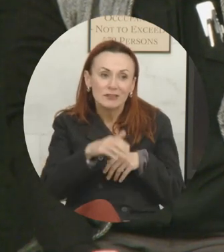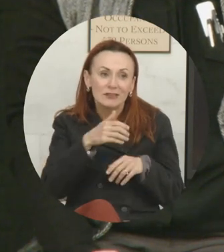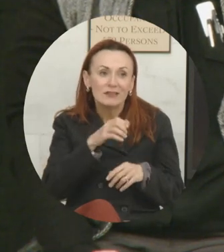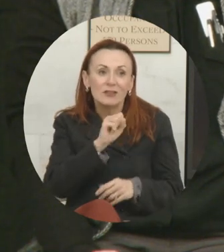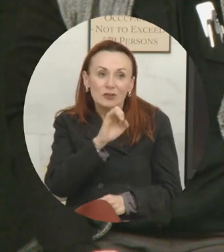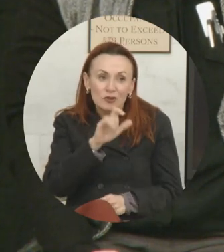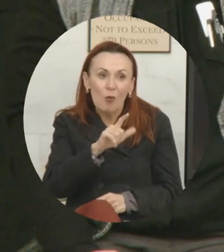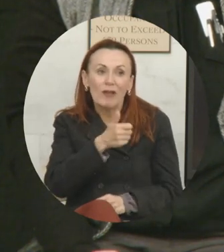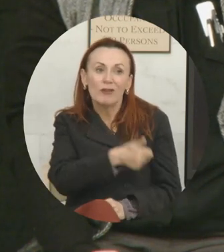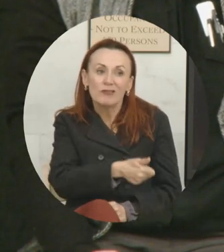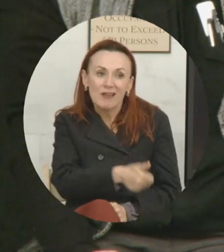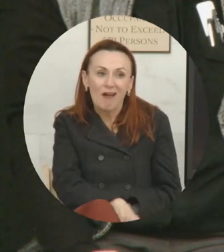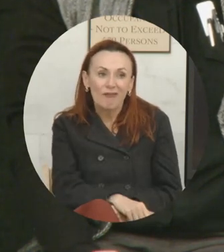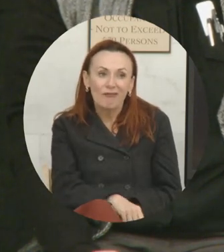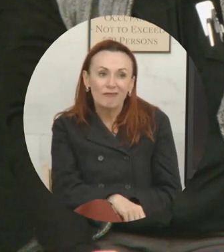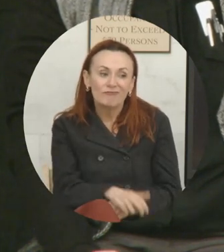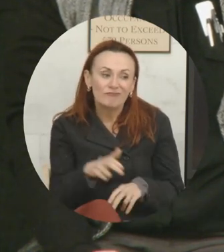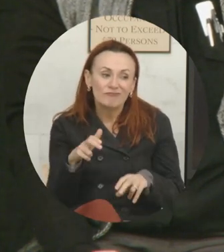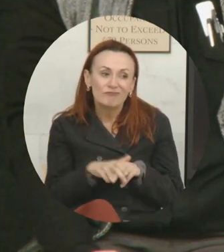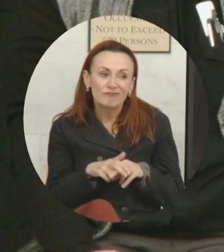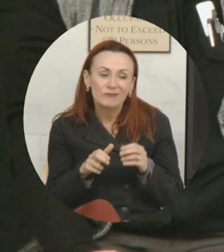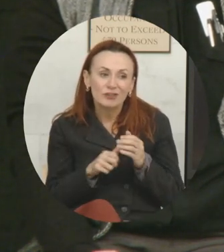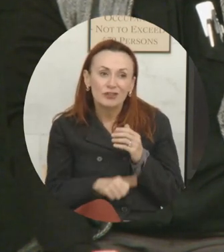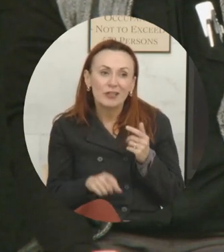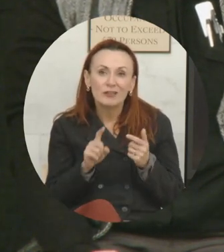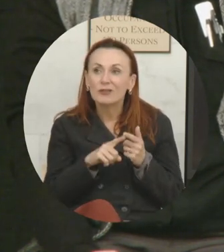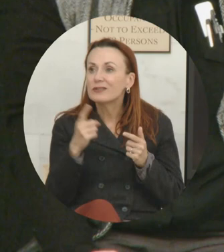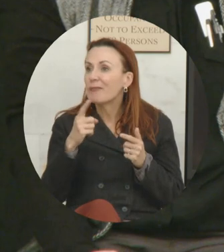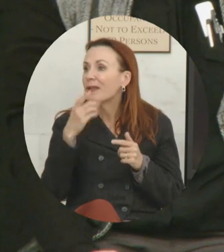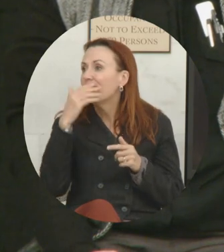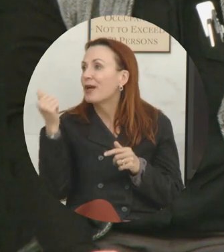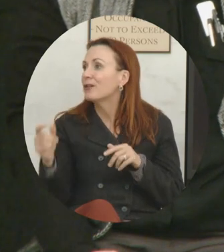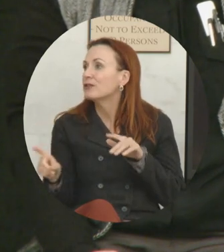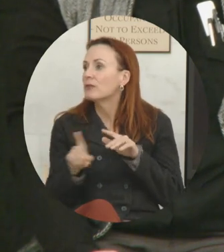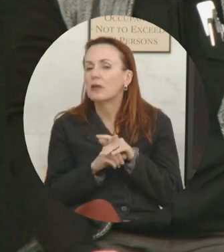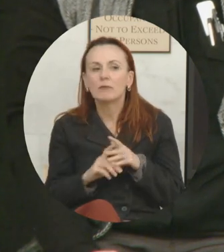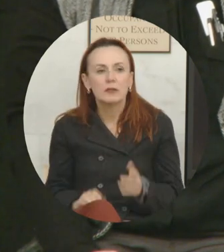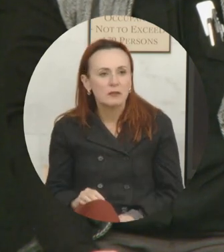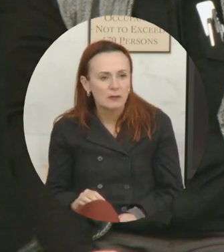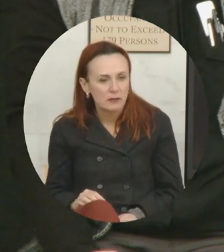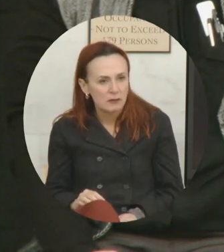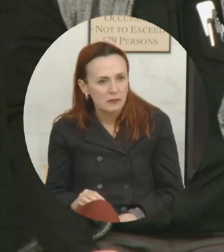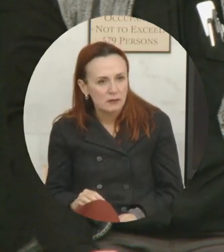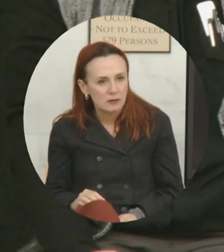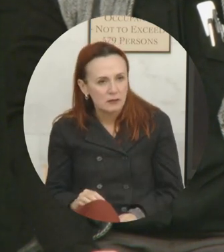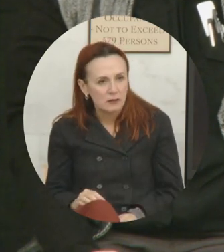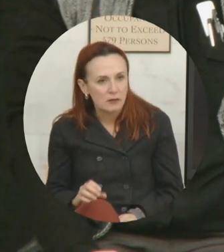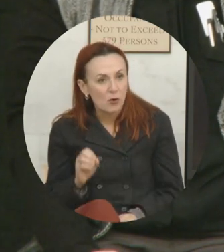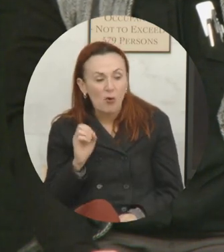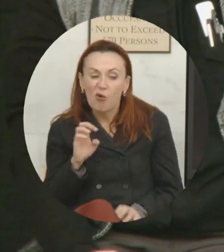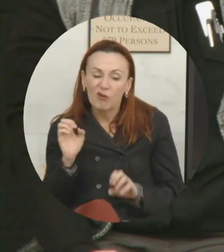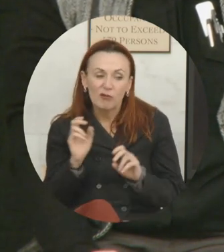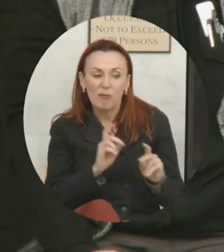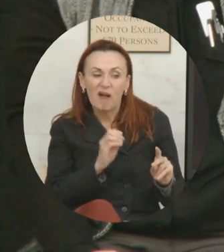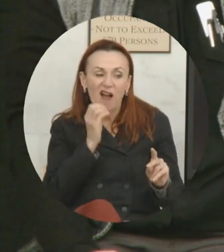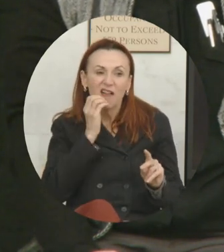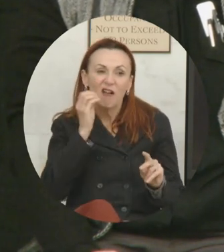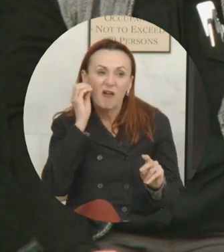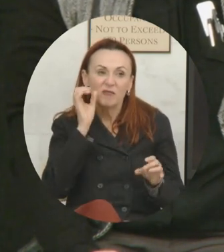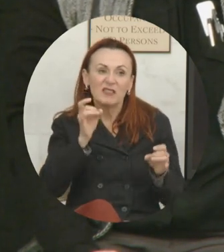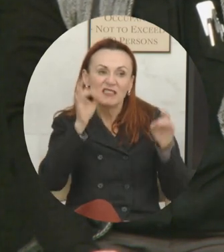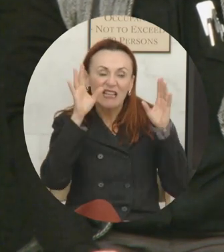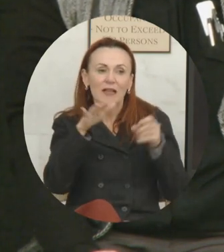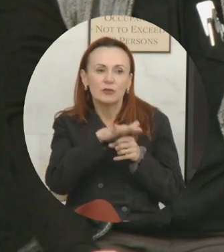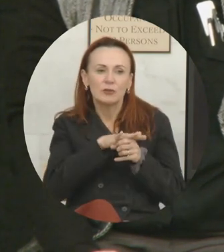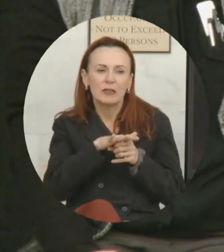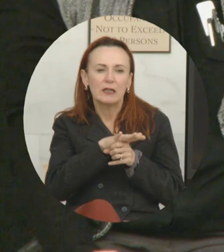your own filth until something better comes along, or go back to the disaster area.